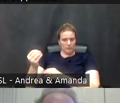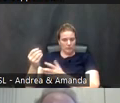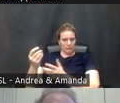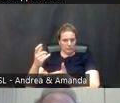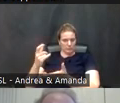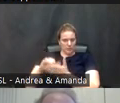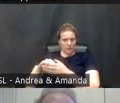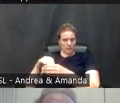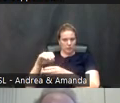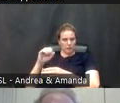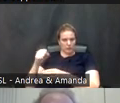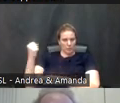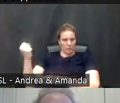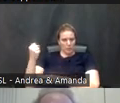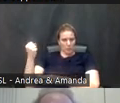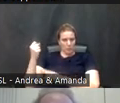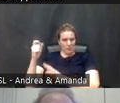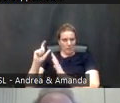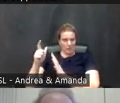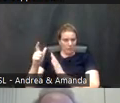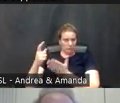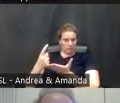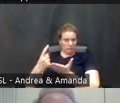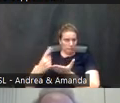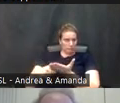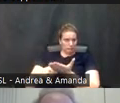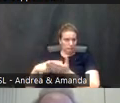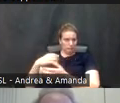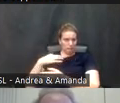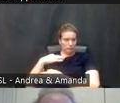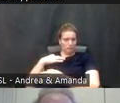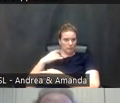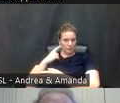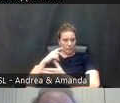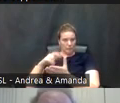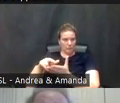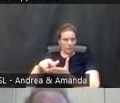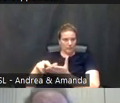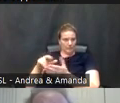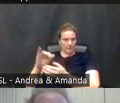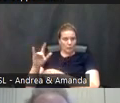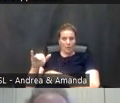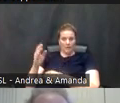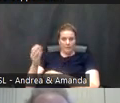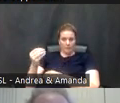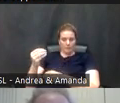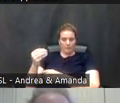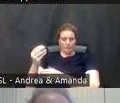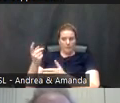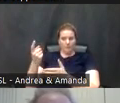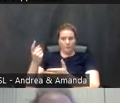in the garden plot to be opened up for potential volunteers for research between the July 14th and the following